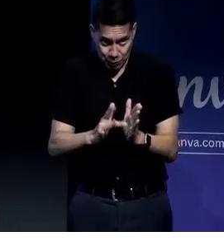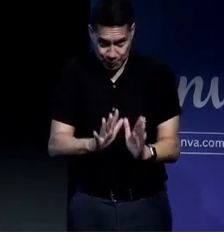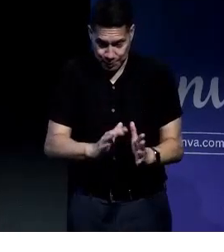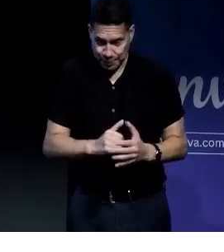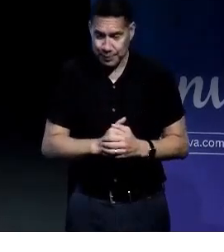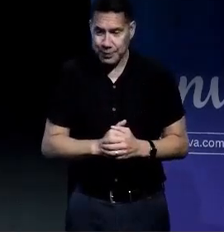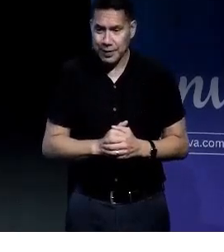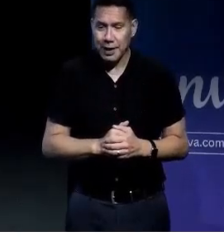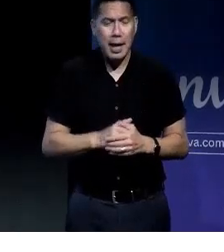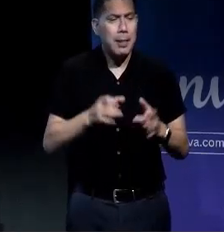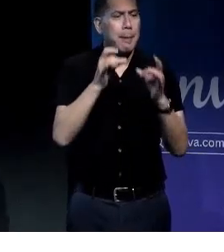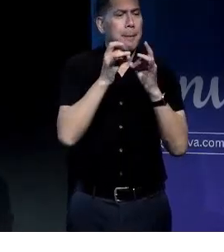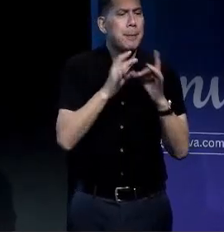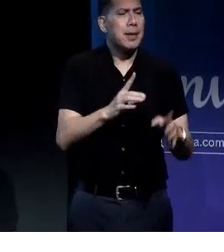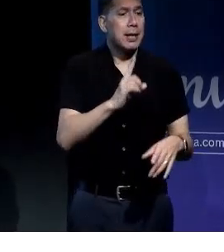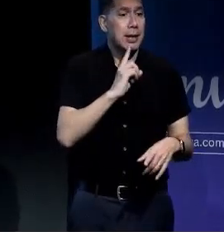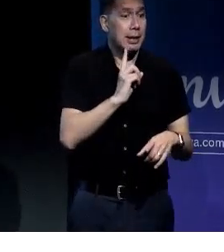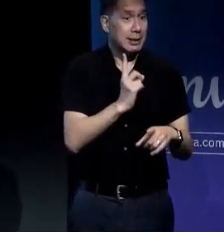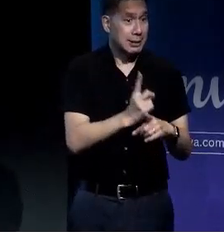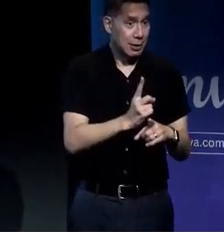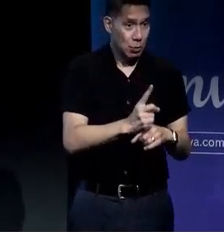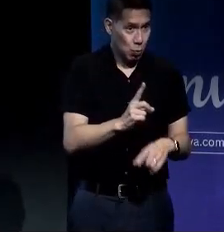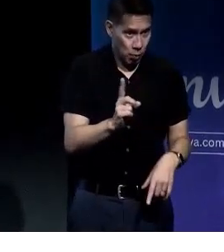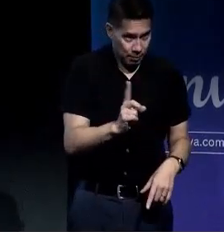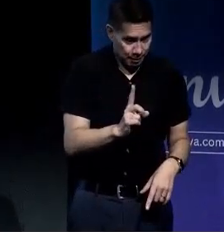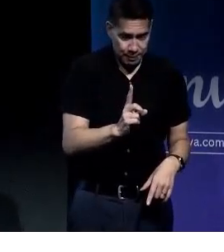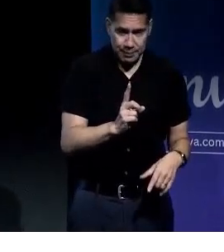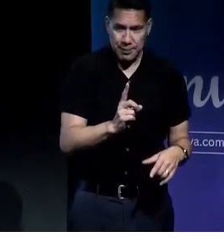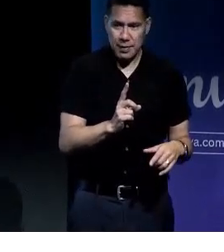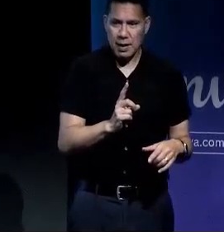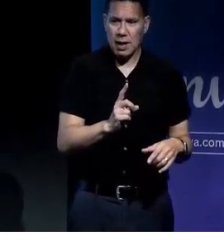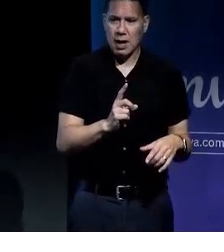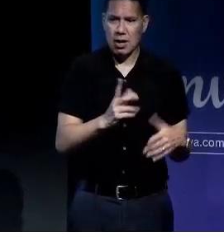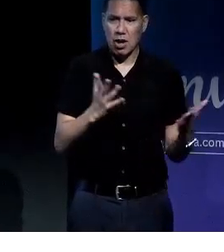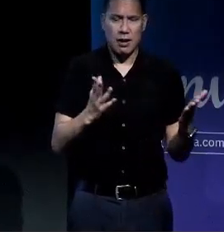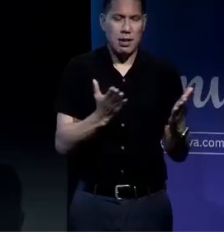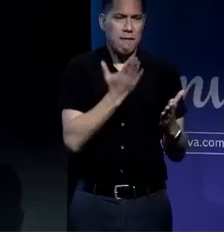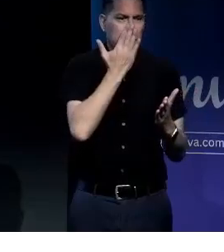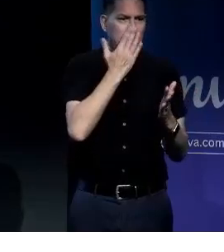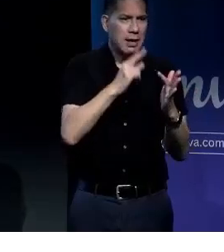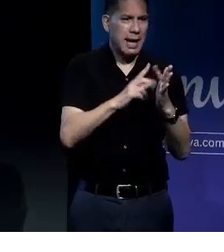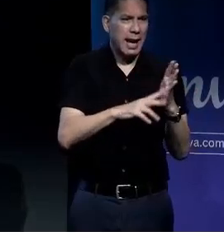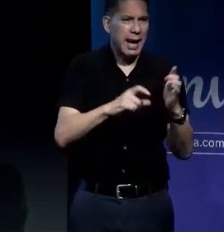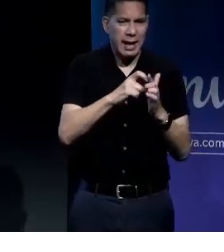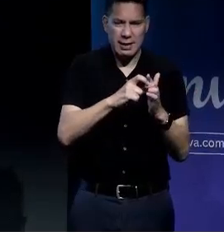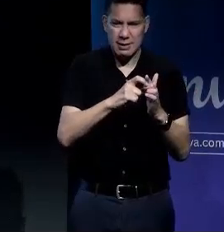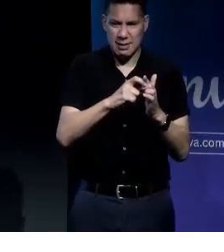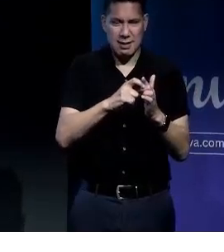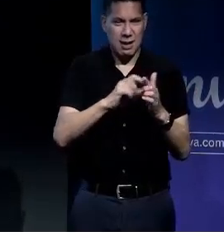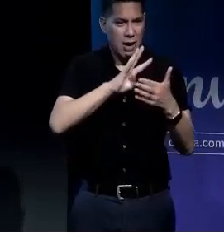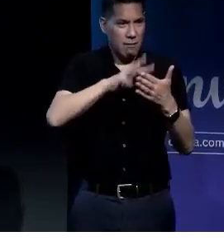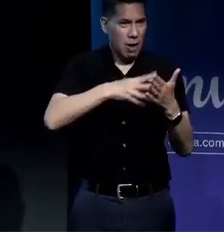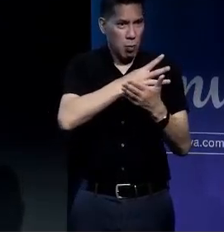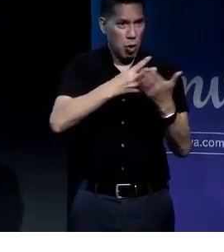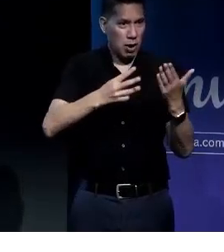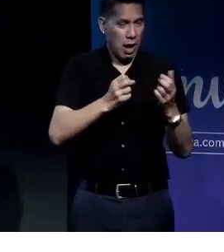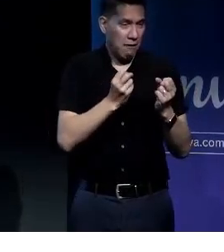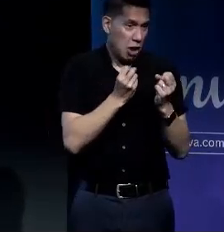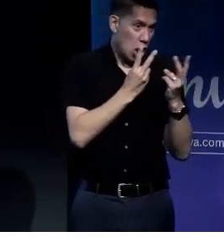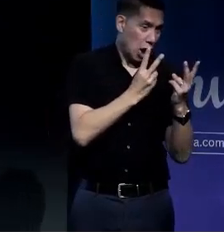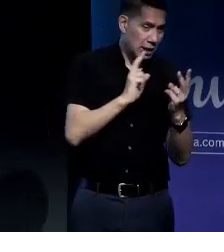I said at the beginning that, like a lot of the front-end frameworks just have light and dark mode in them.